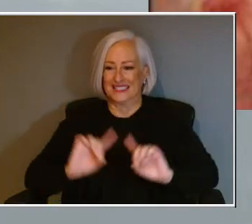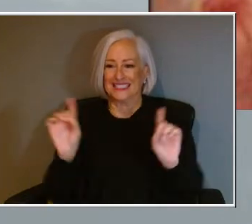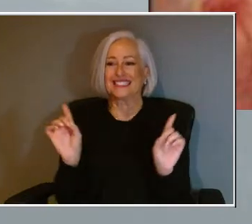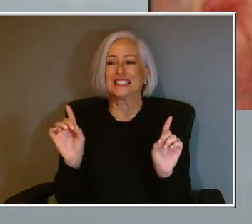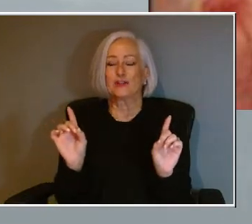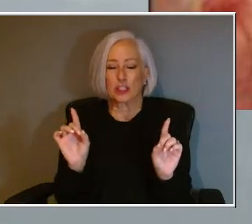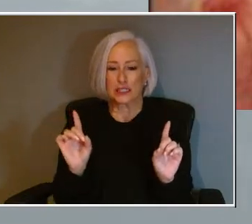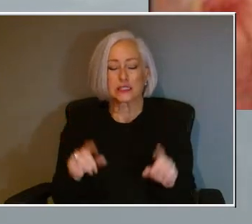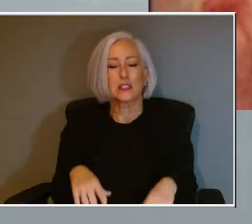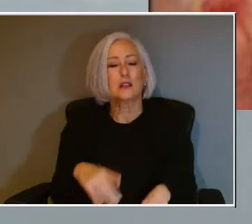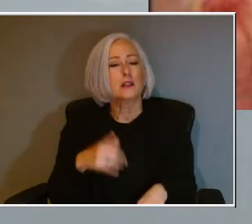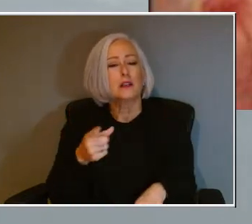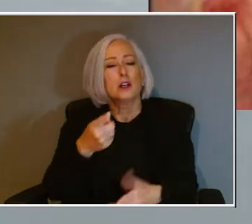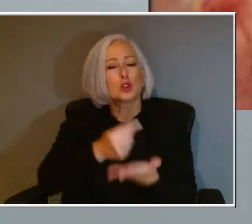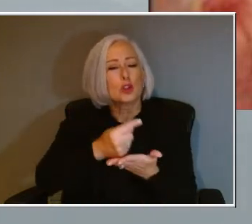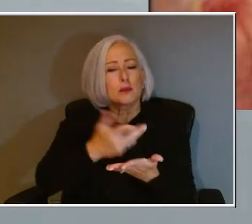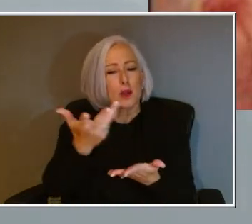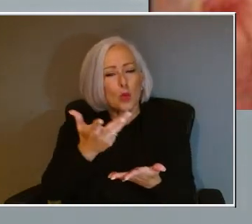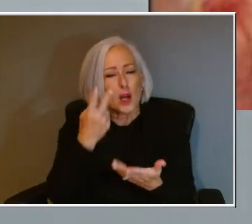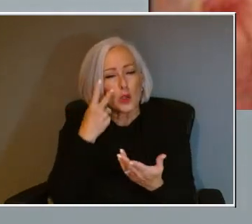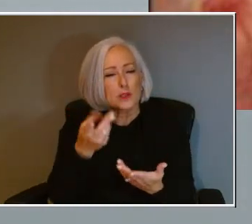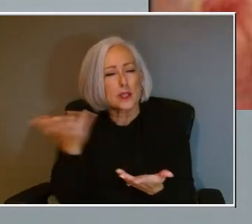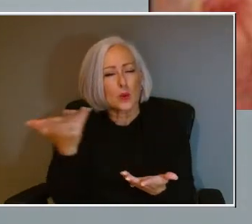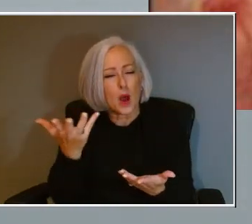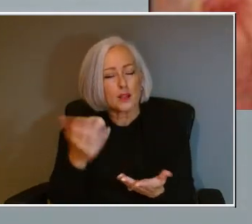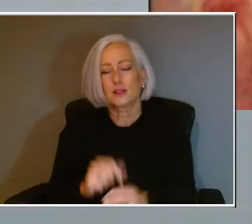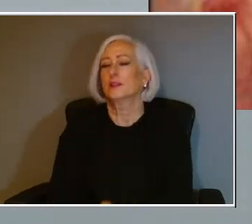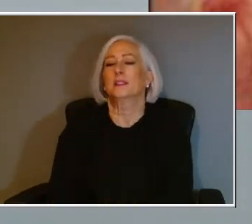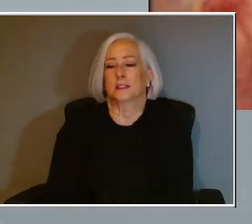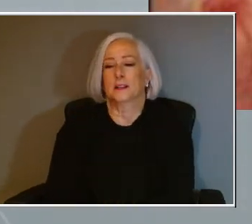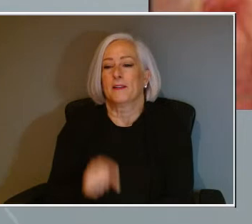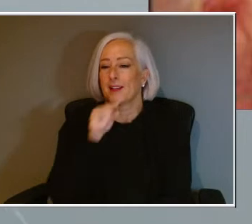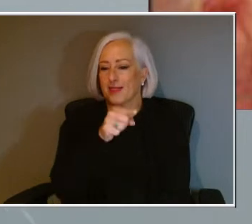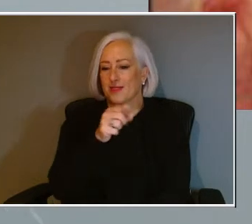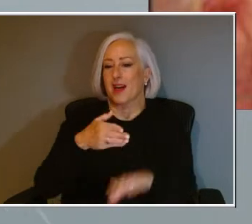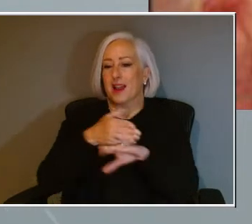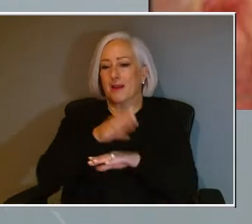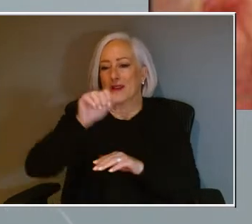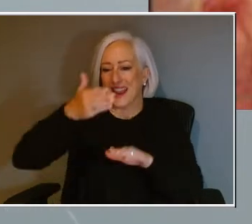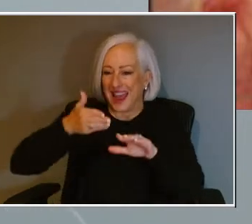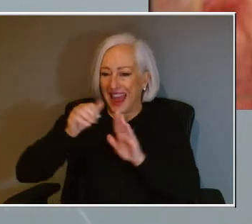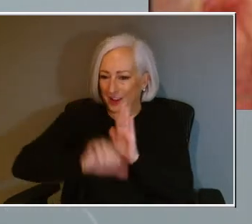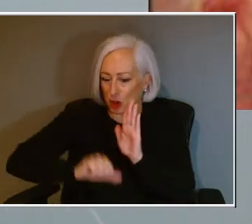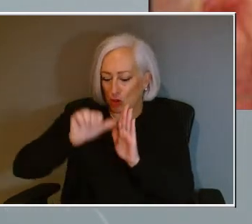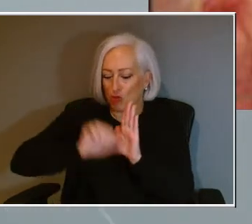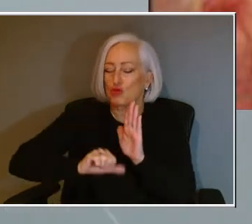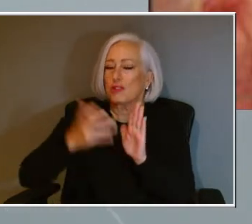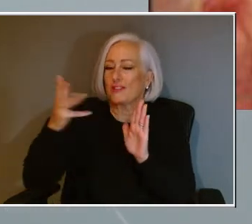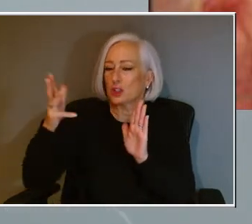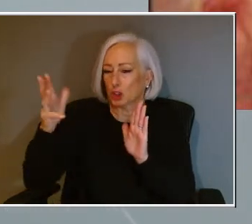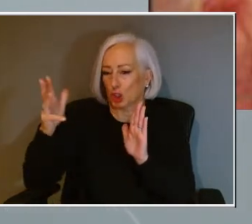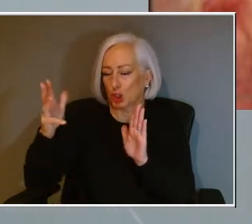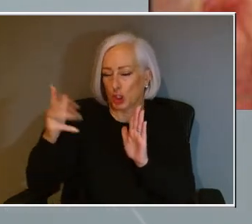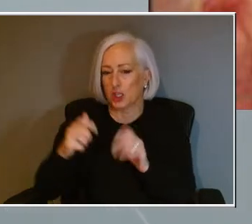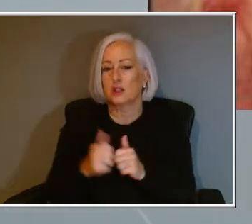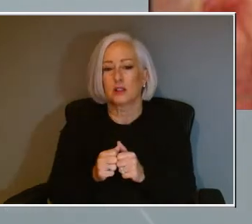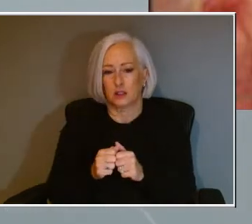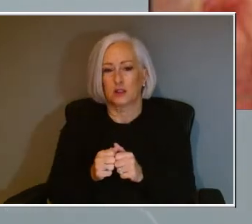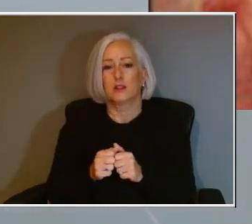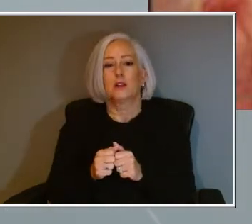we seeing here? Yeah, this is after surgery, basically. That is